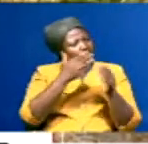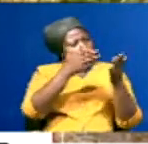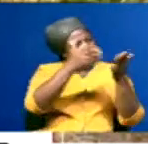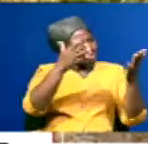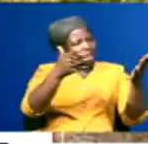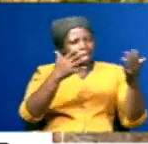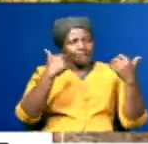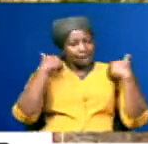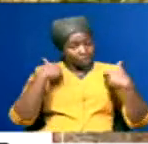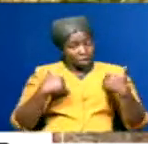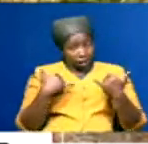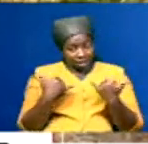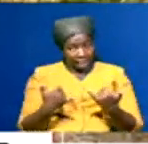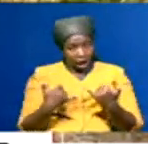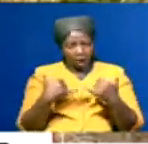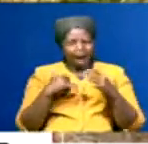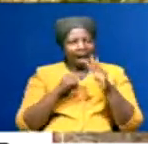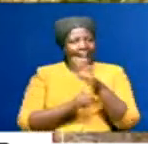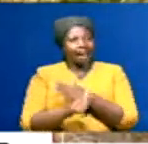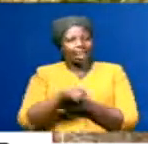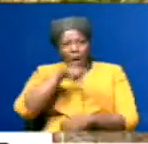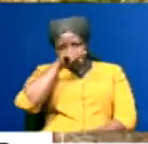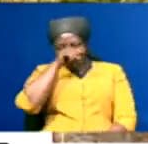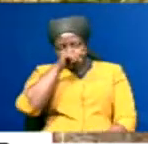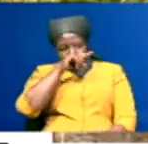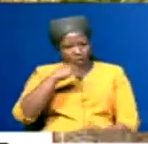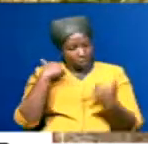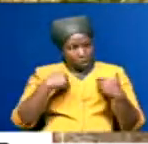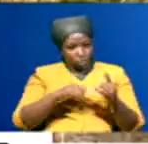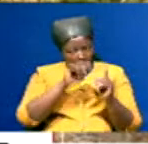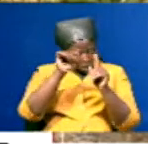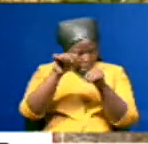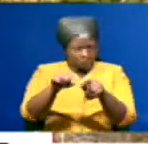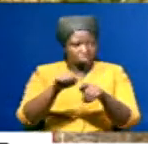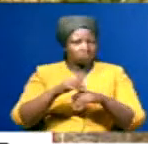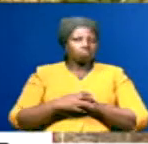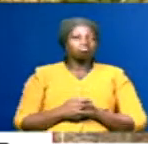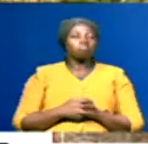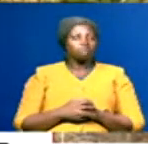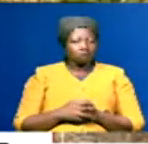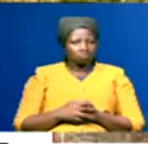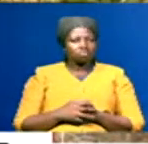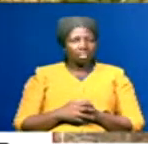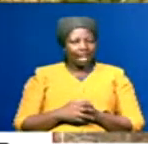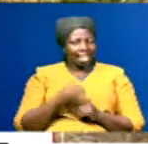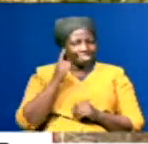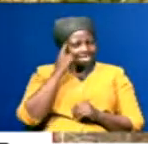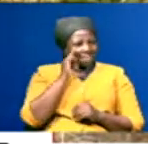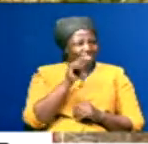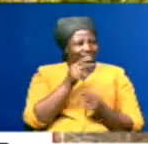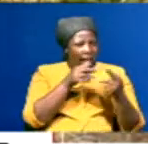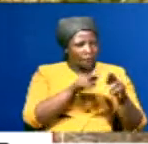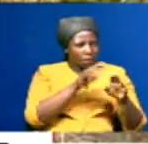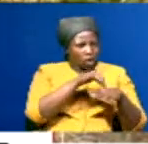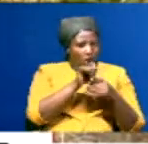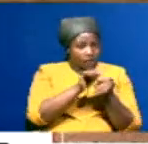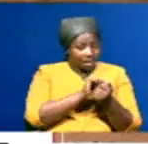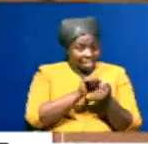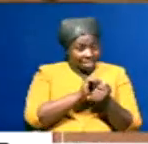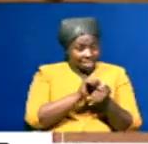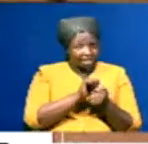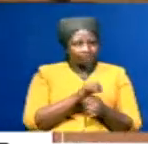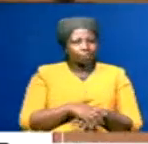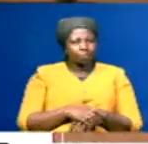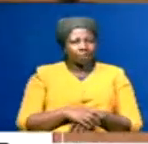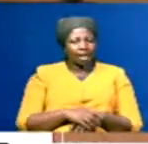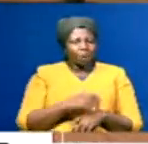I'm now under colonialist, I also go there. Particularly on Fridays, because you'll find books